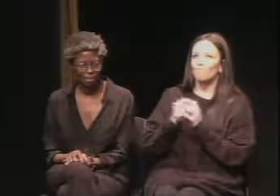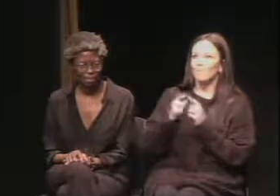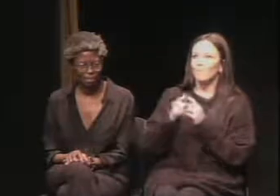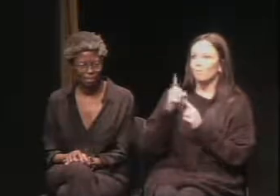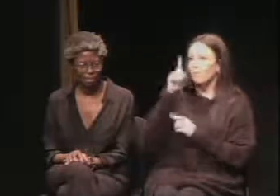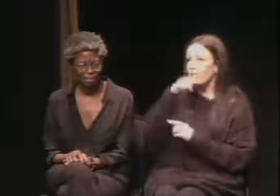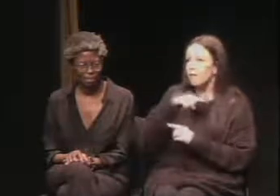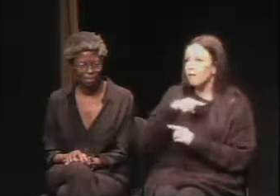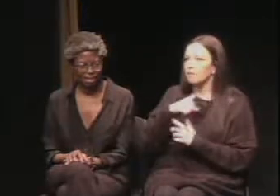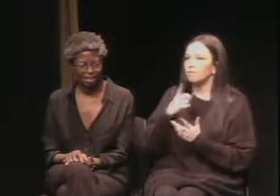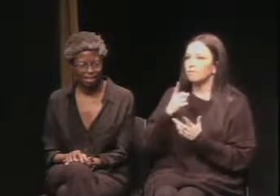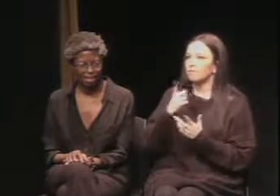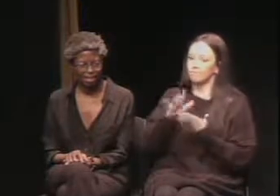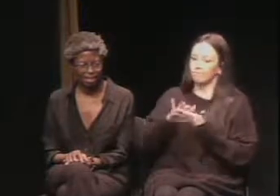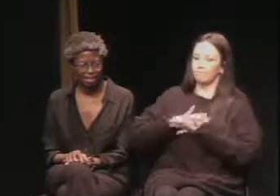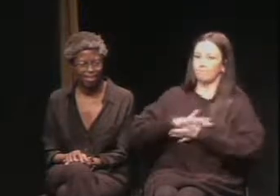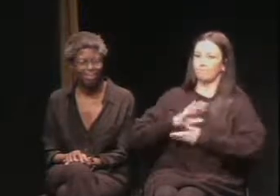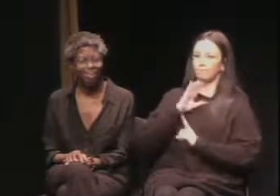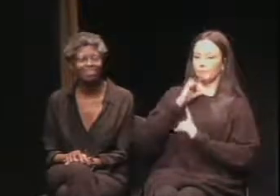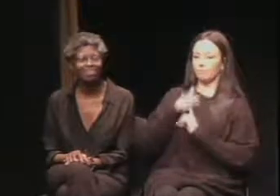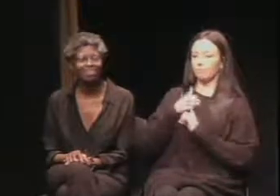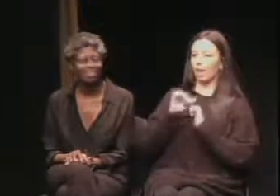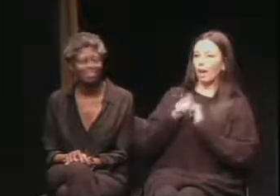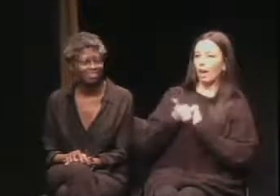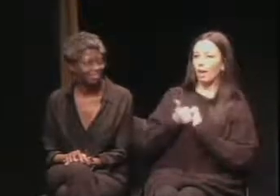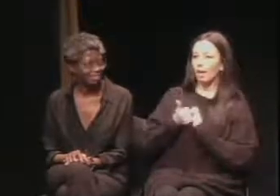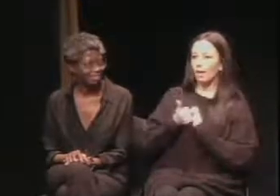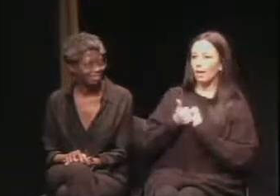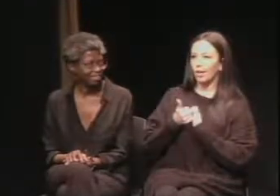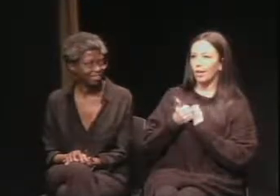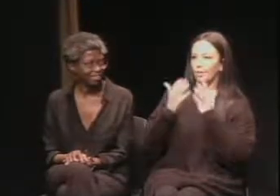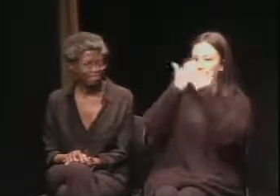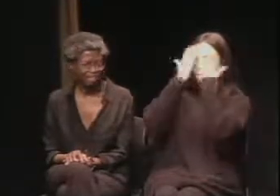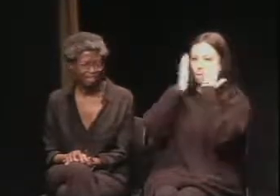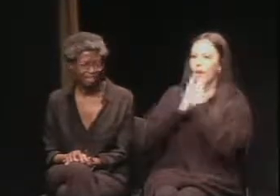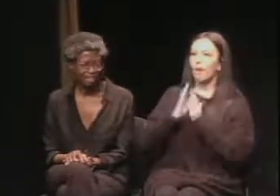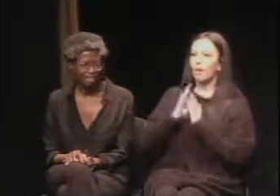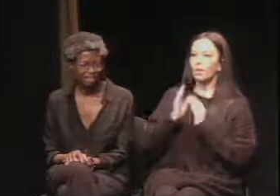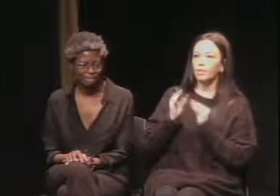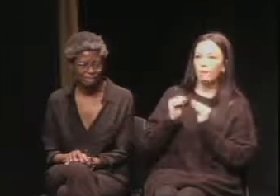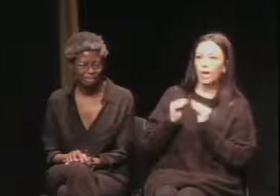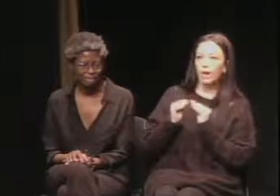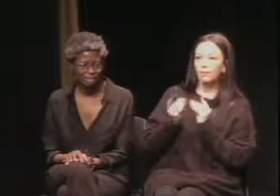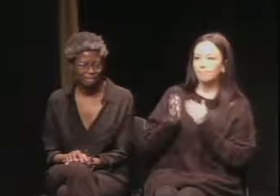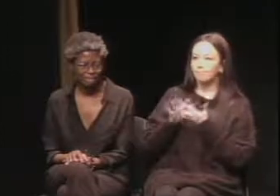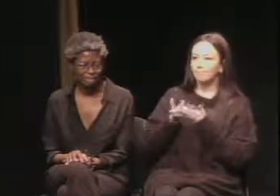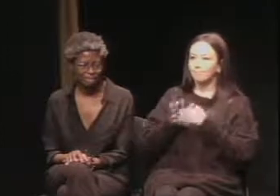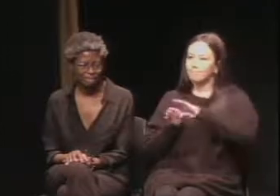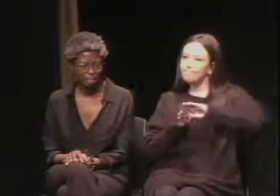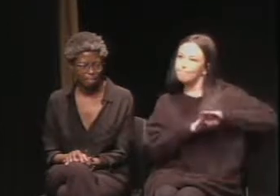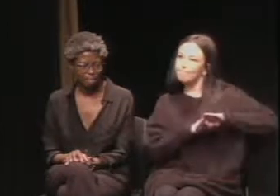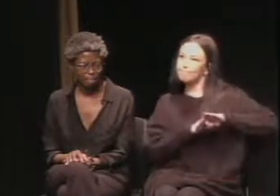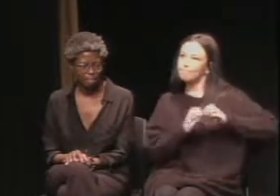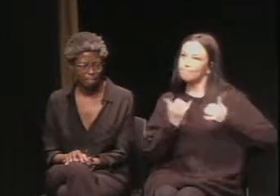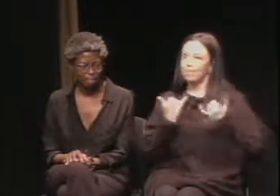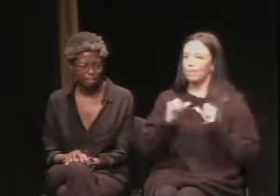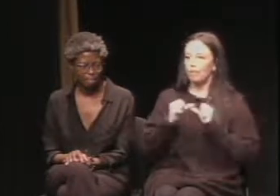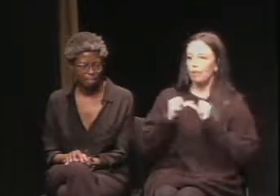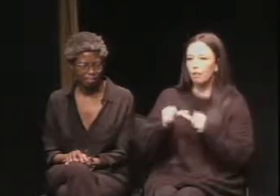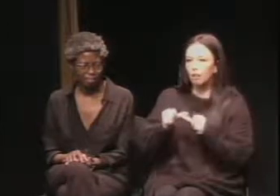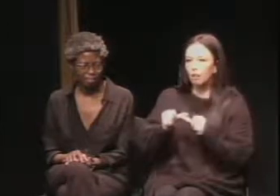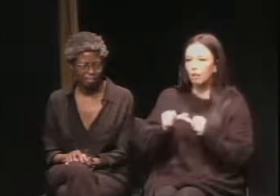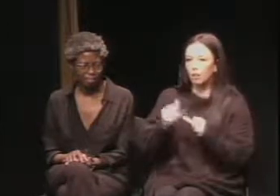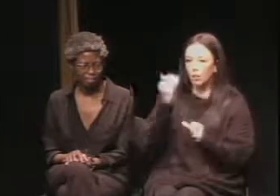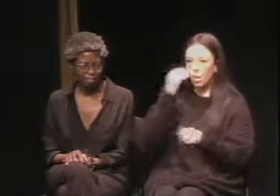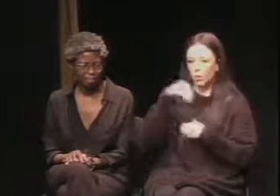fake it, essentially. Right. Right? Yeah, a mask. How to create a mask. How right. to put those things aside and still create a life, but